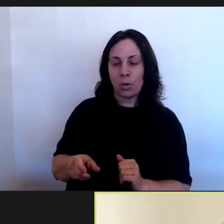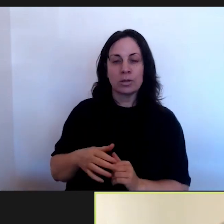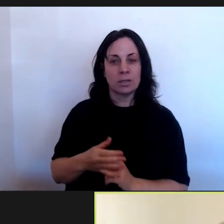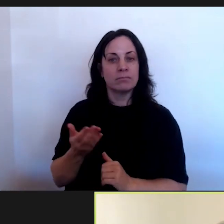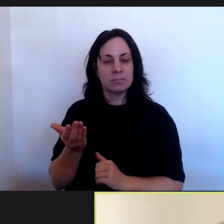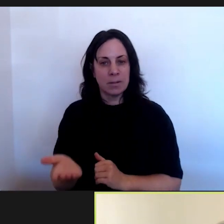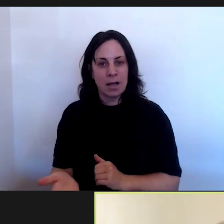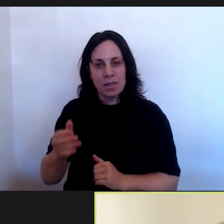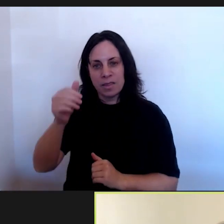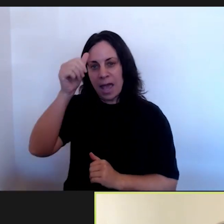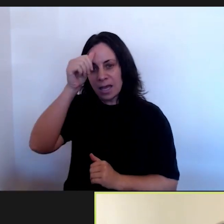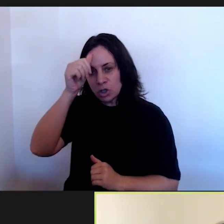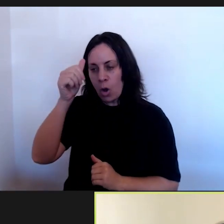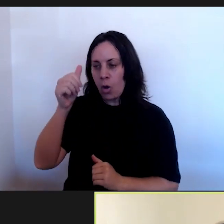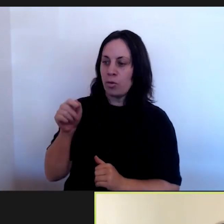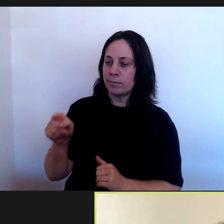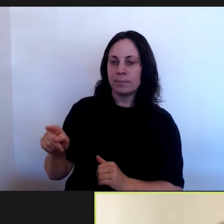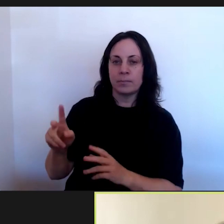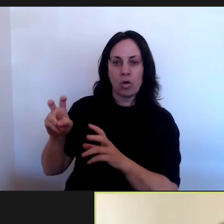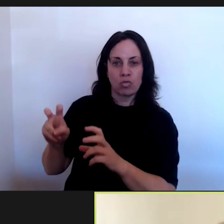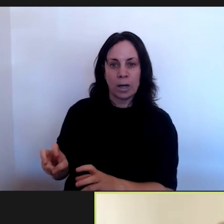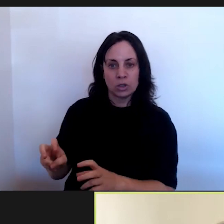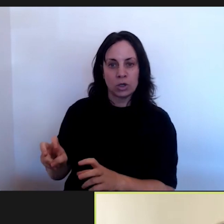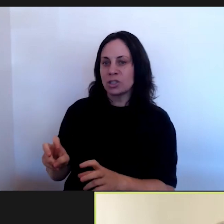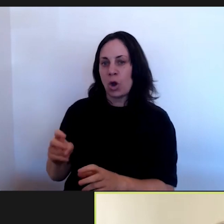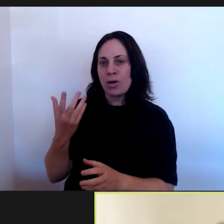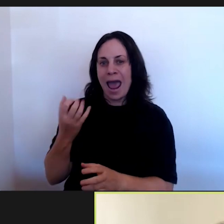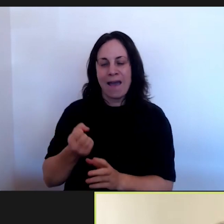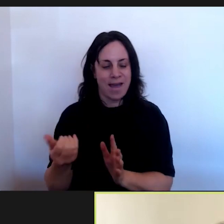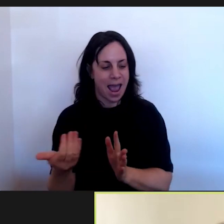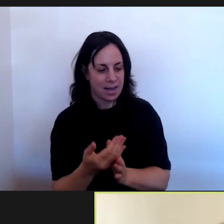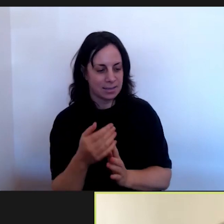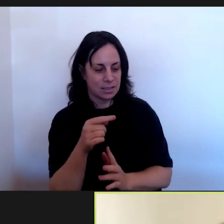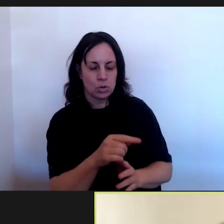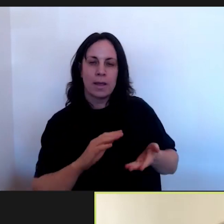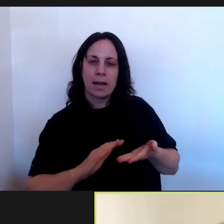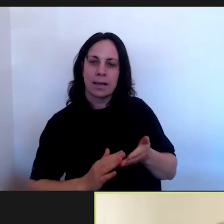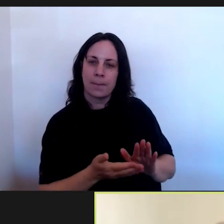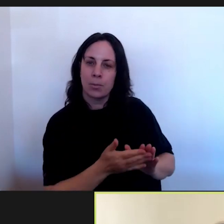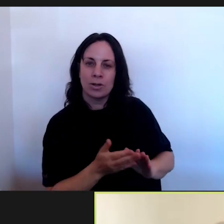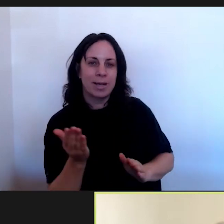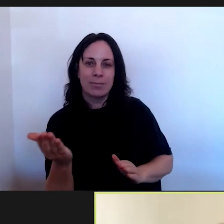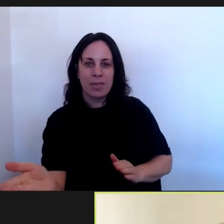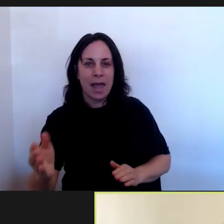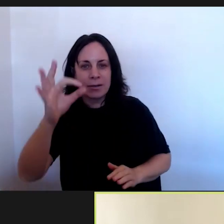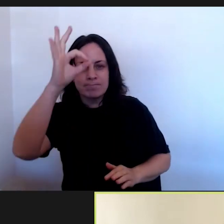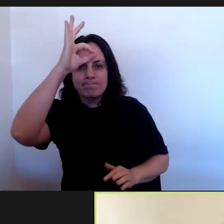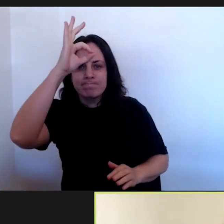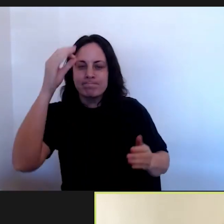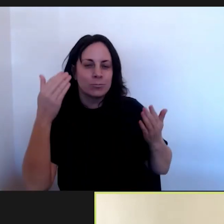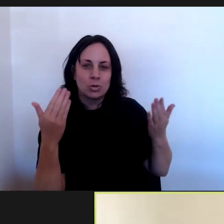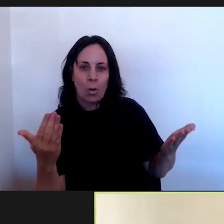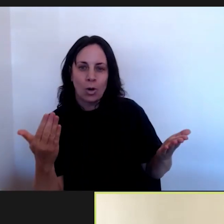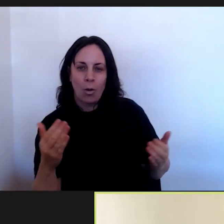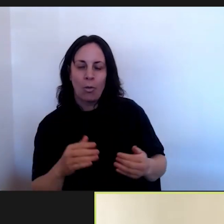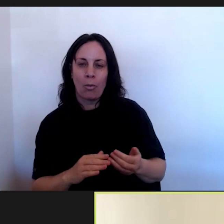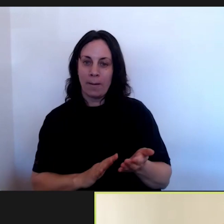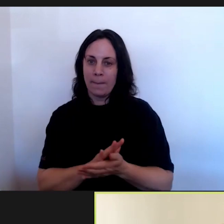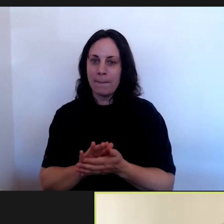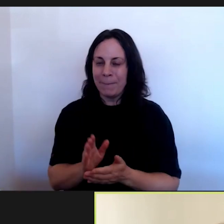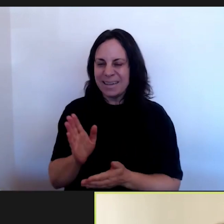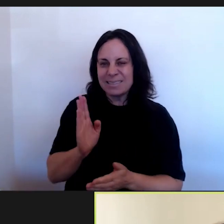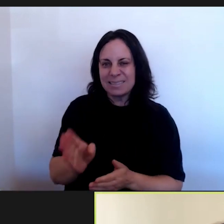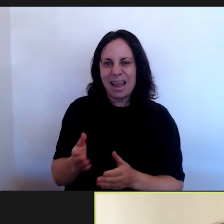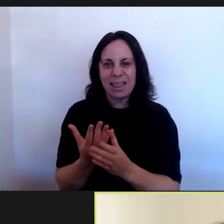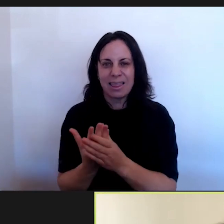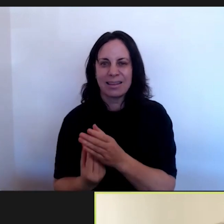who conducted the research. They don't have direct access to the community. And then they then have that gap of what is it that the community really want. And